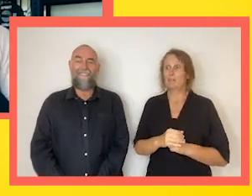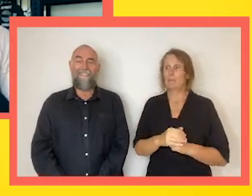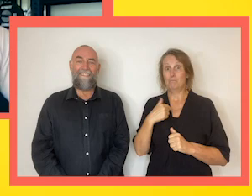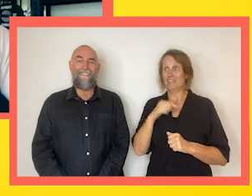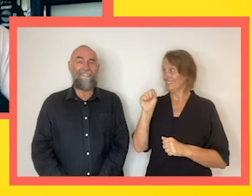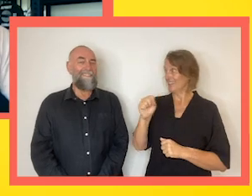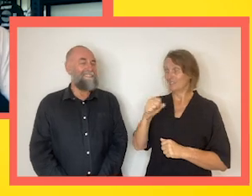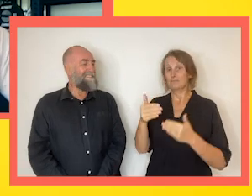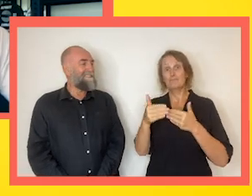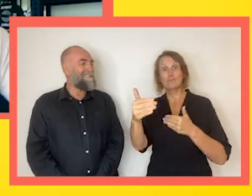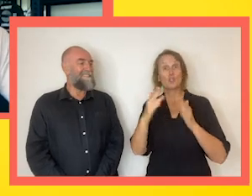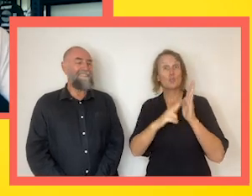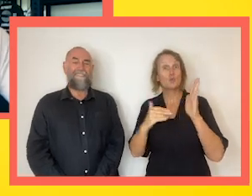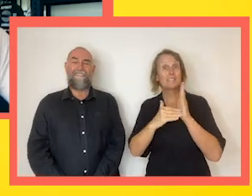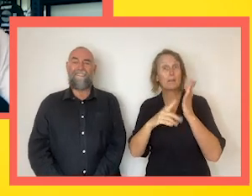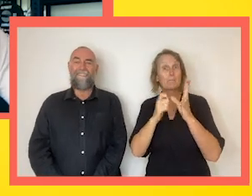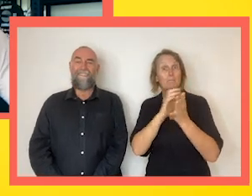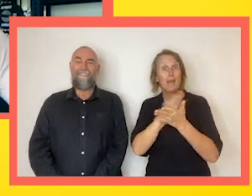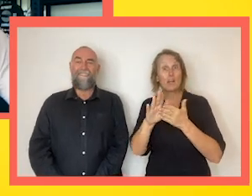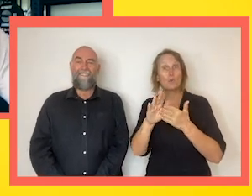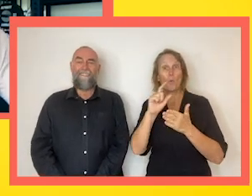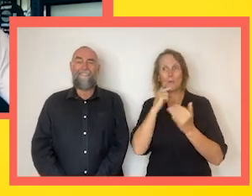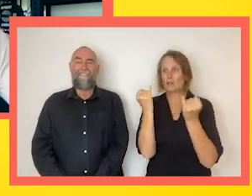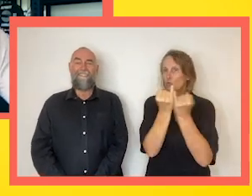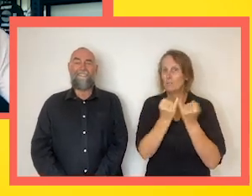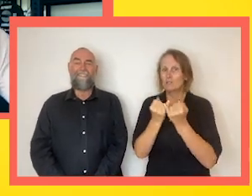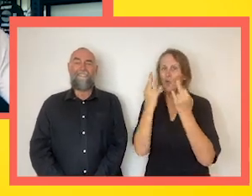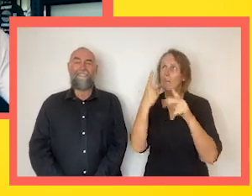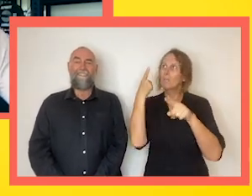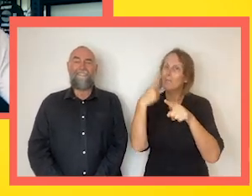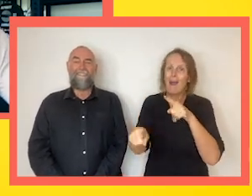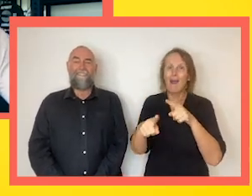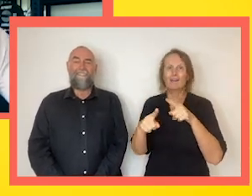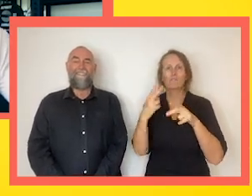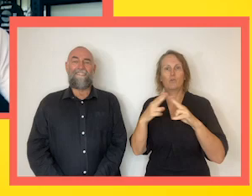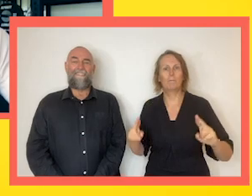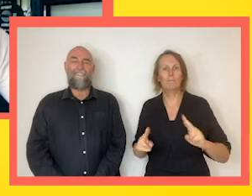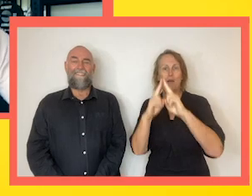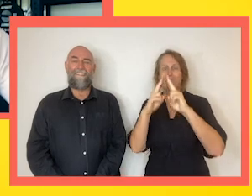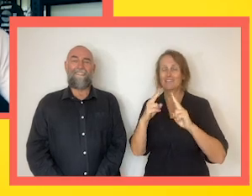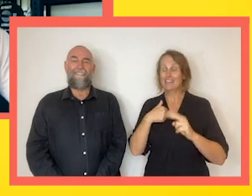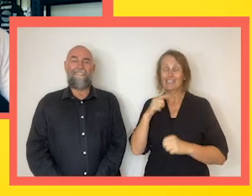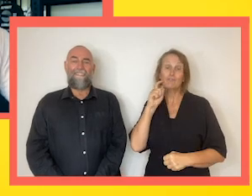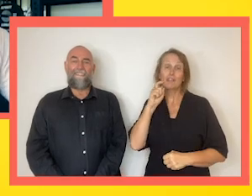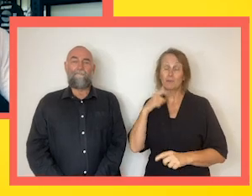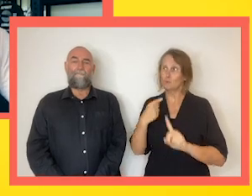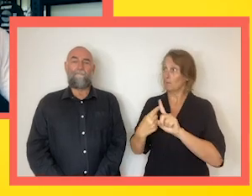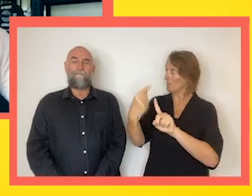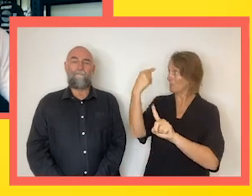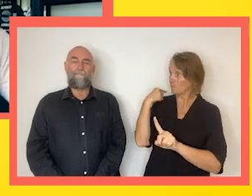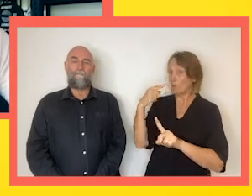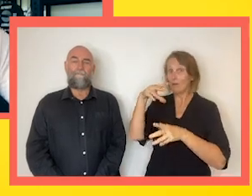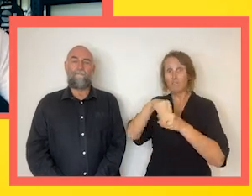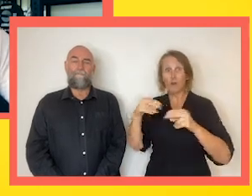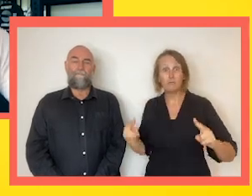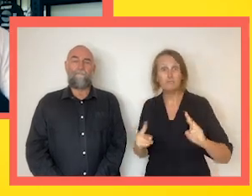the qualification tournament in New Zealand in March. It is so hard to think that, because every Paralympic Games I've been involved